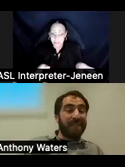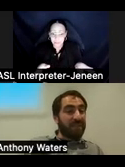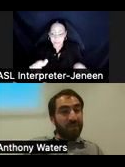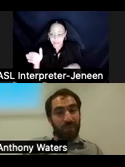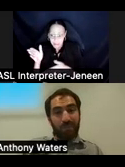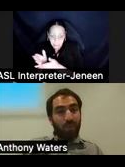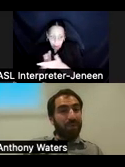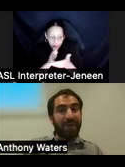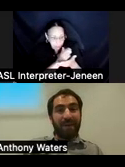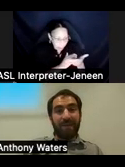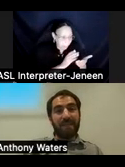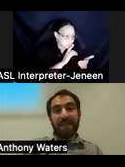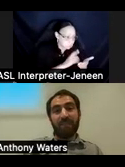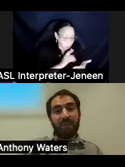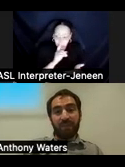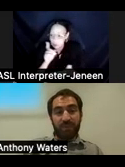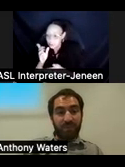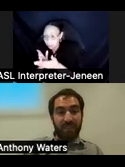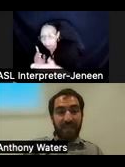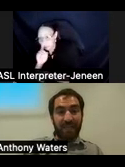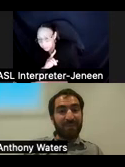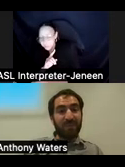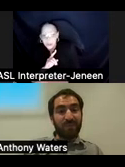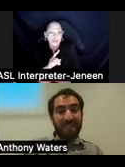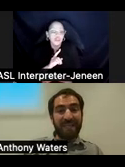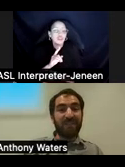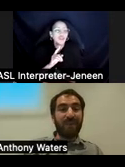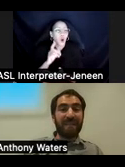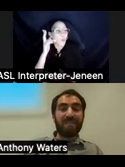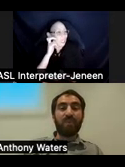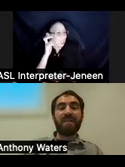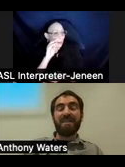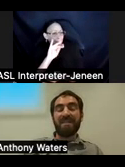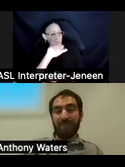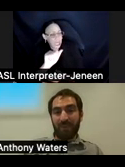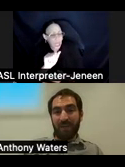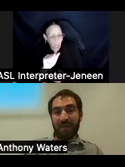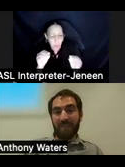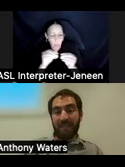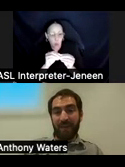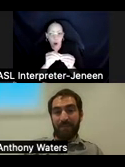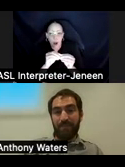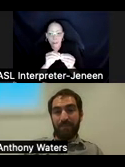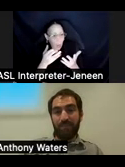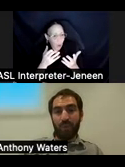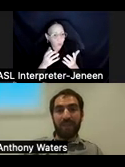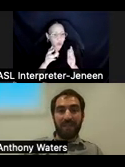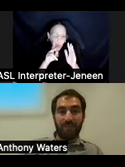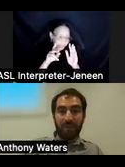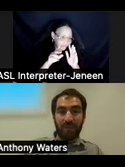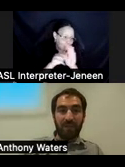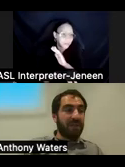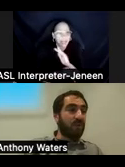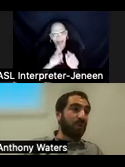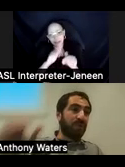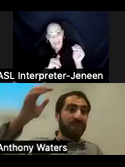in the media so much more about homicide than we do suicide. However, the suicide in the US is more than double the homicide rate, more than